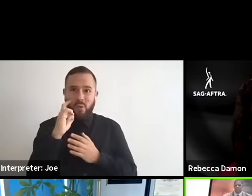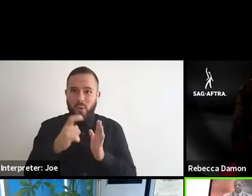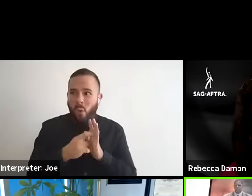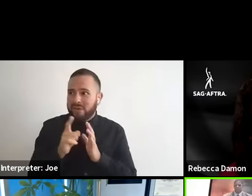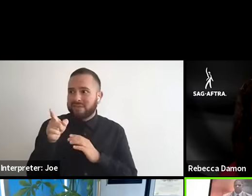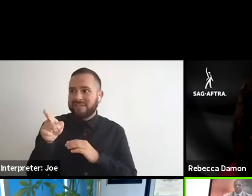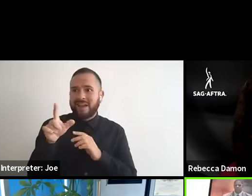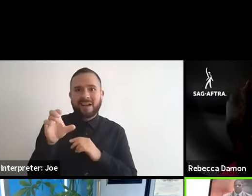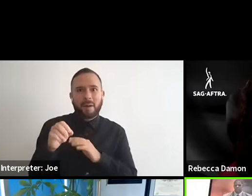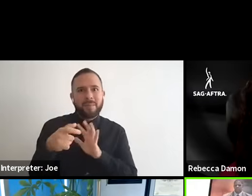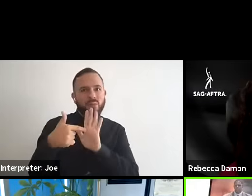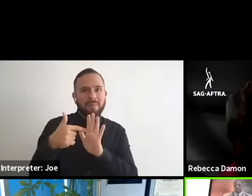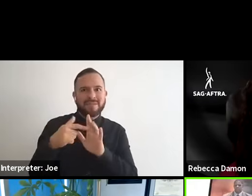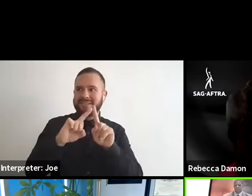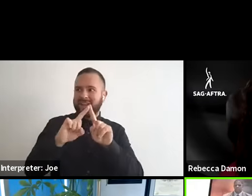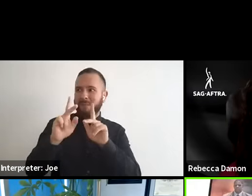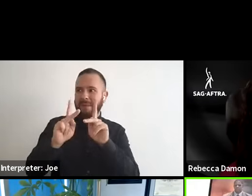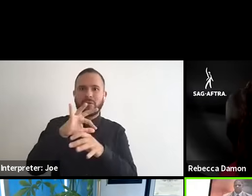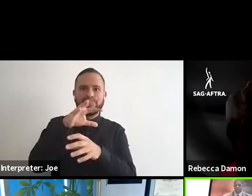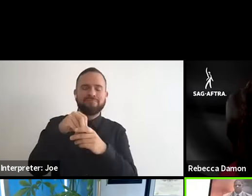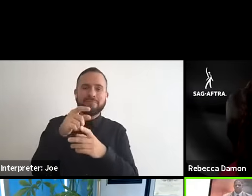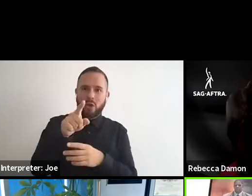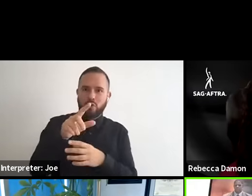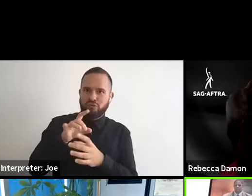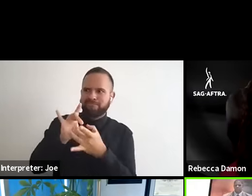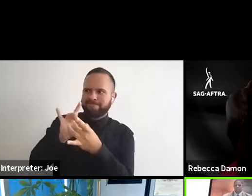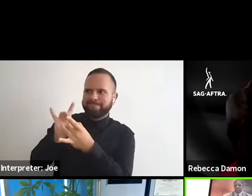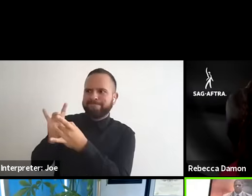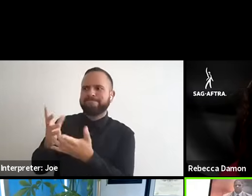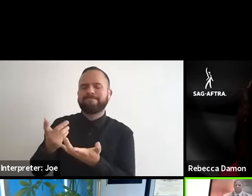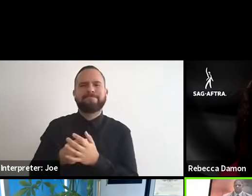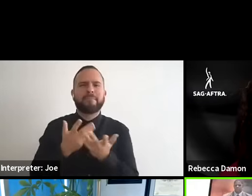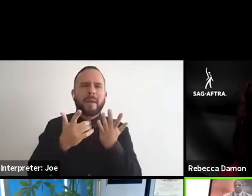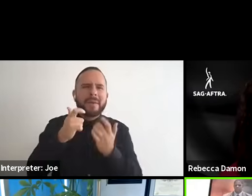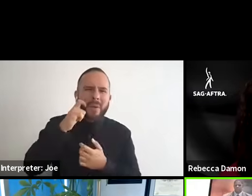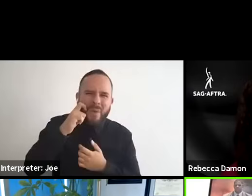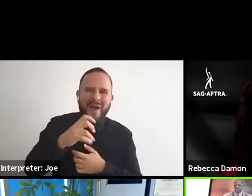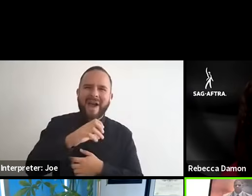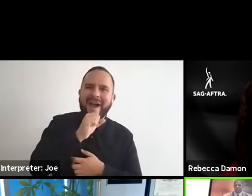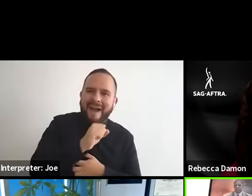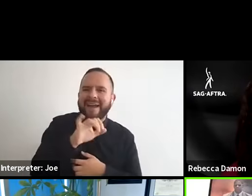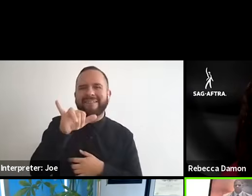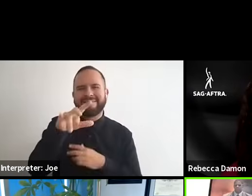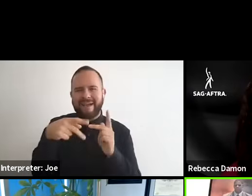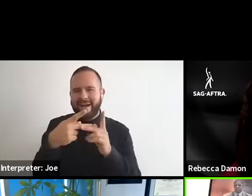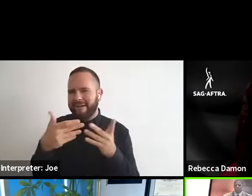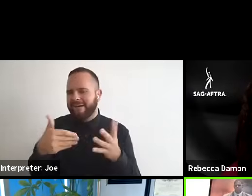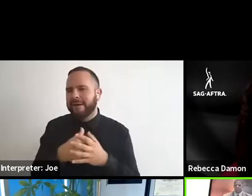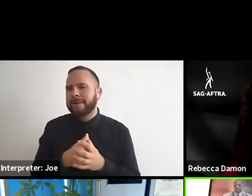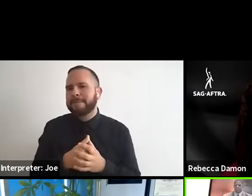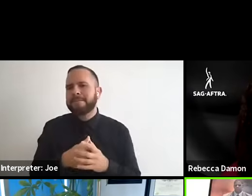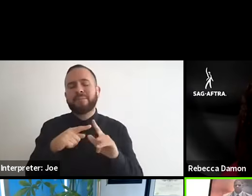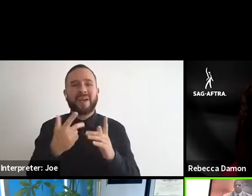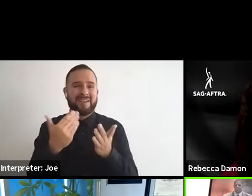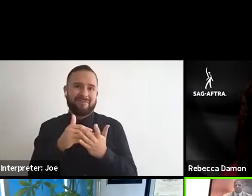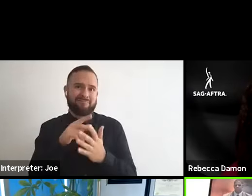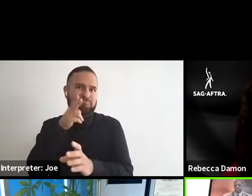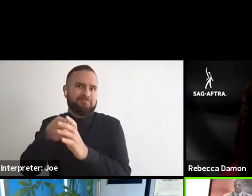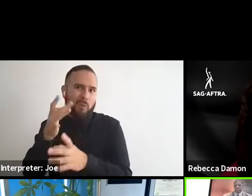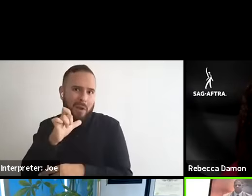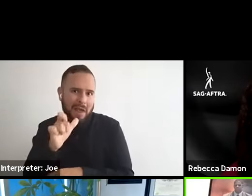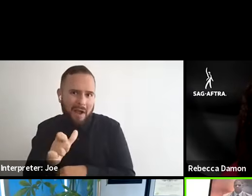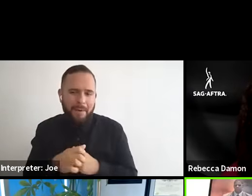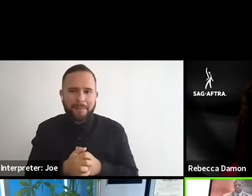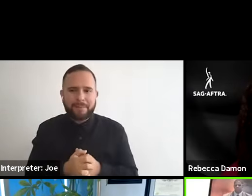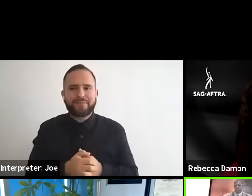for it. Because during the pandemic especially, there's a lot of people who moved away. There's a lot of people who chose not to act anymore, but maybe